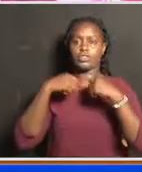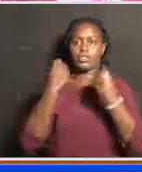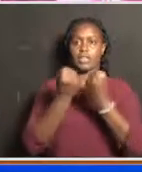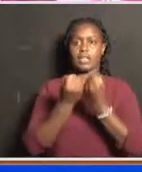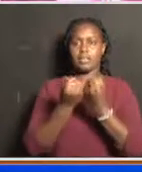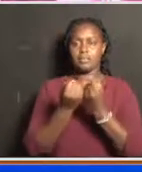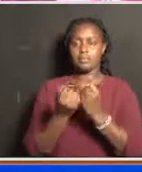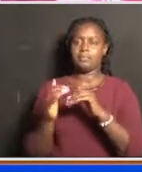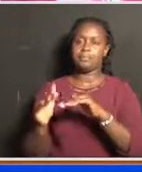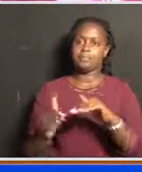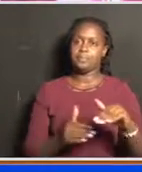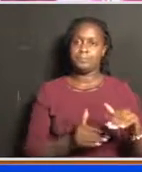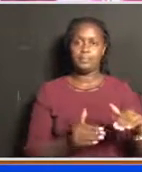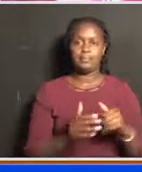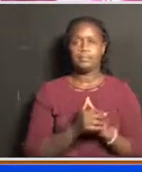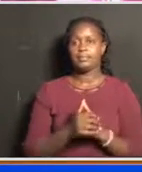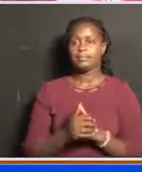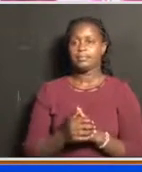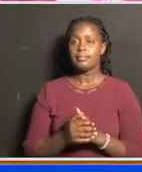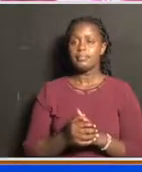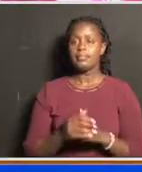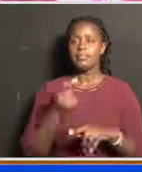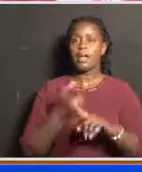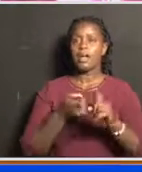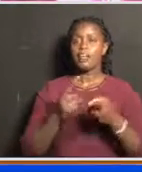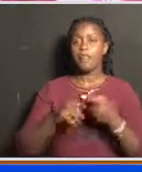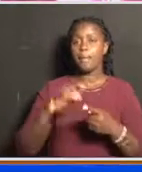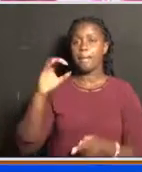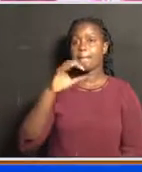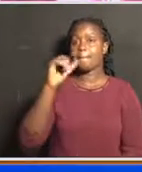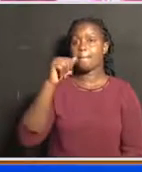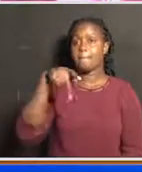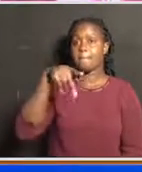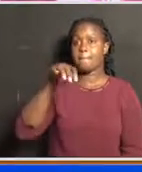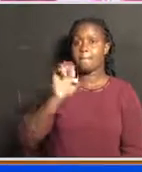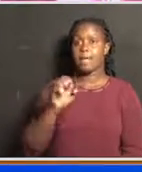Now, with that editorial from the Cape Media editorial desk, time now for a very short...